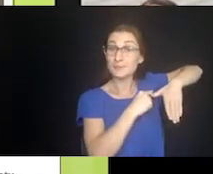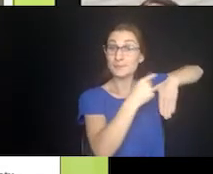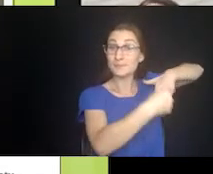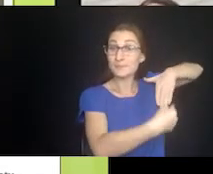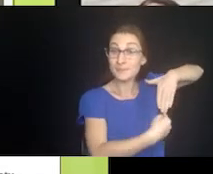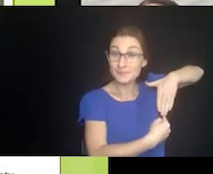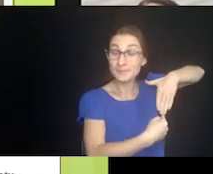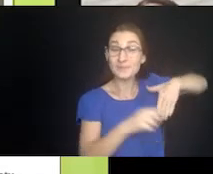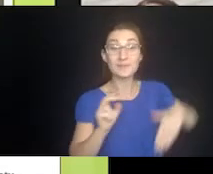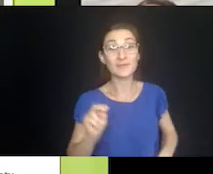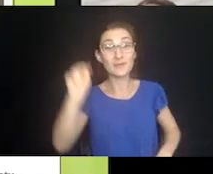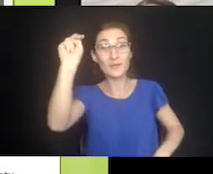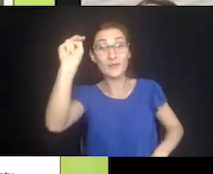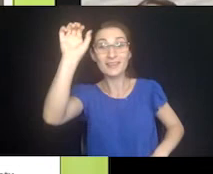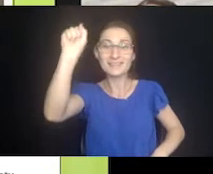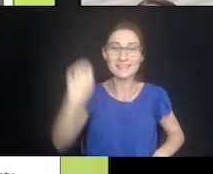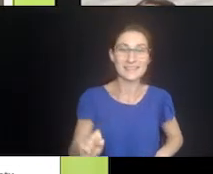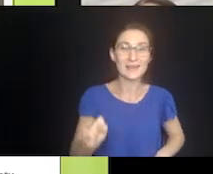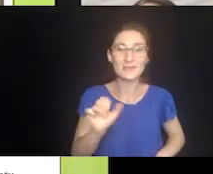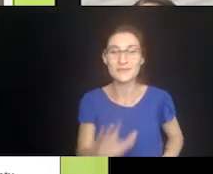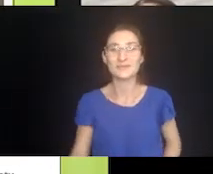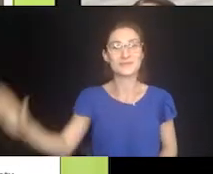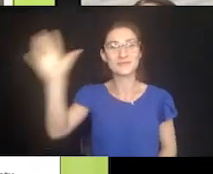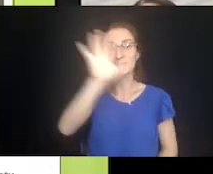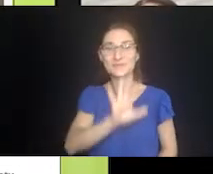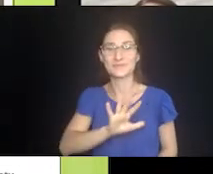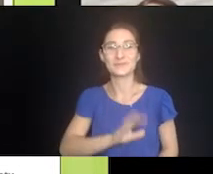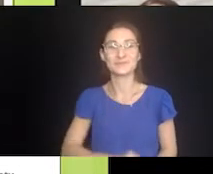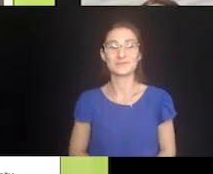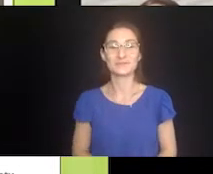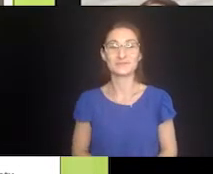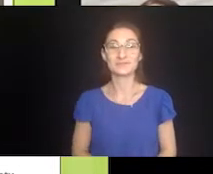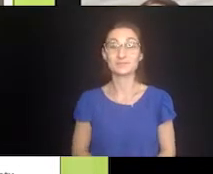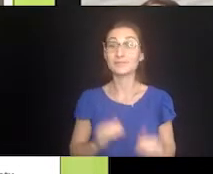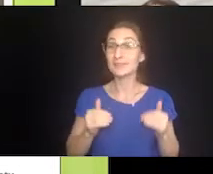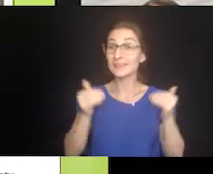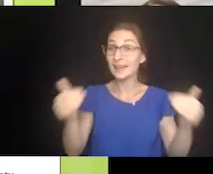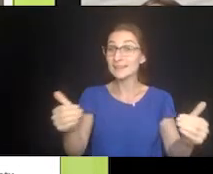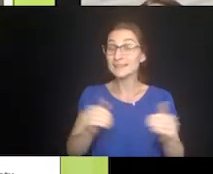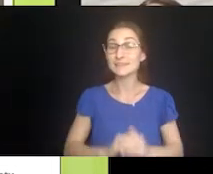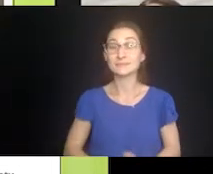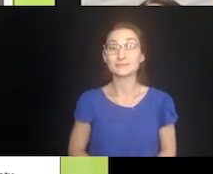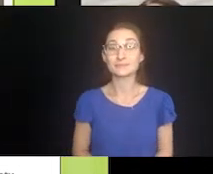groups all the way from the north to the south of Florida.